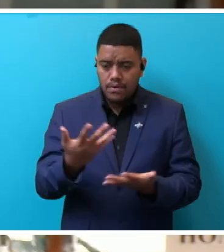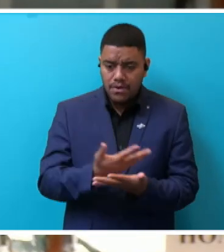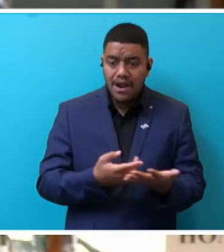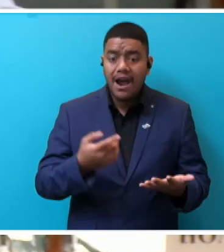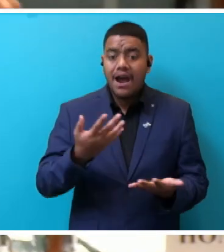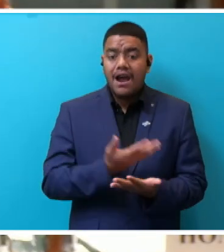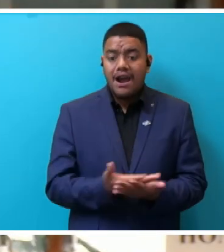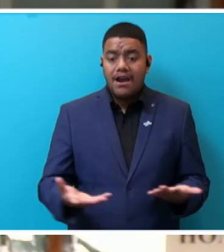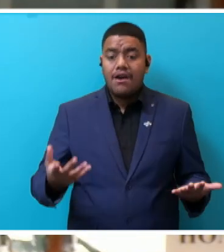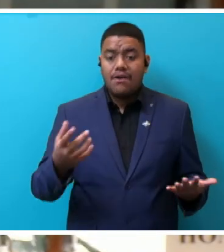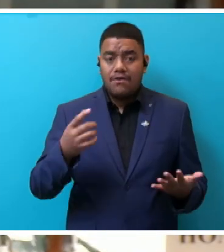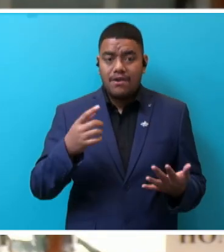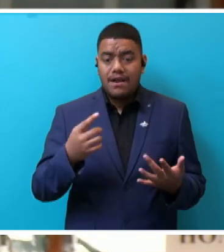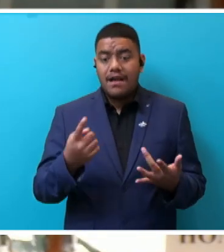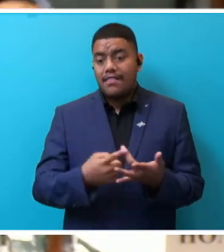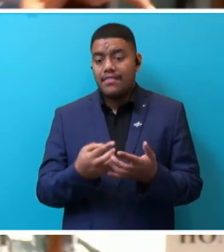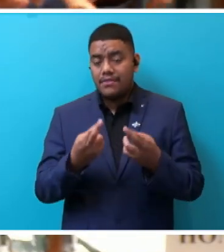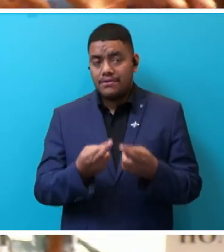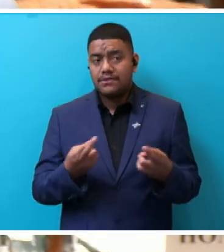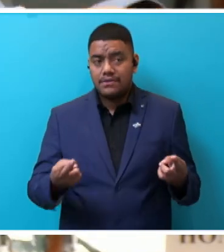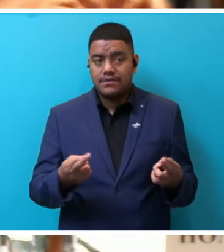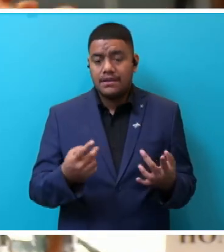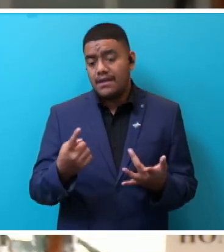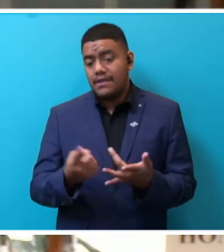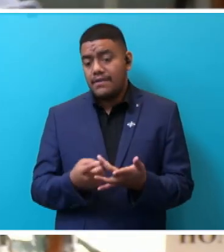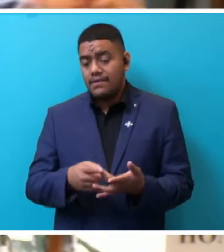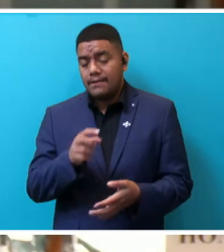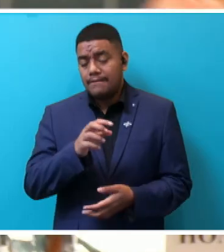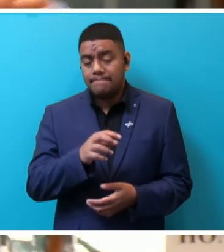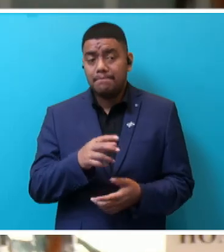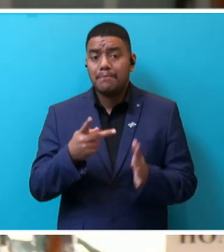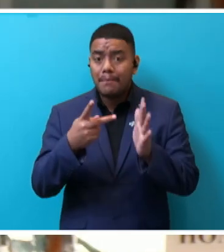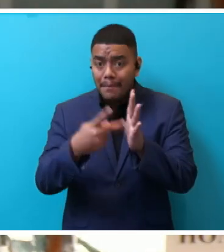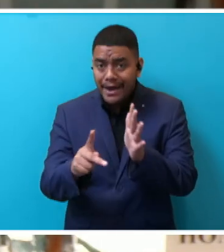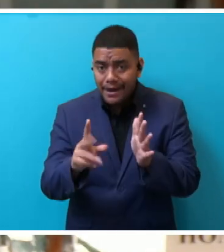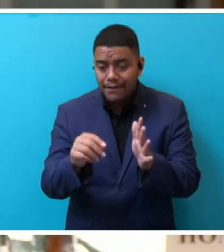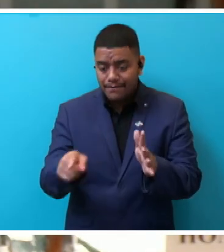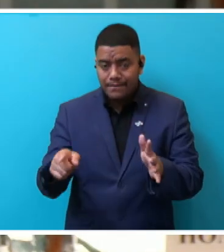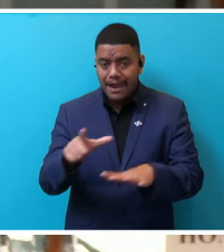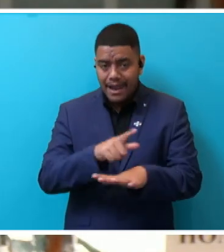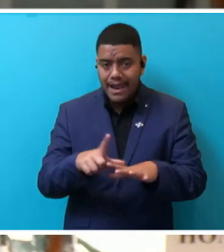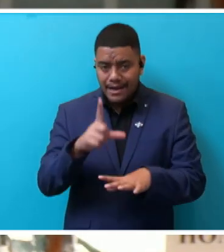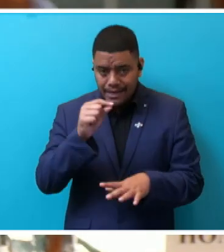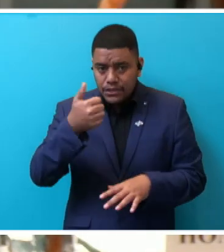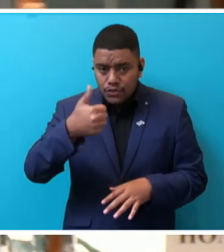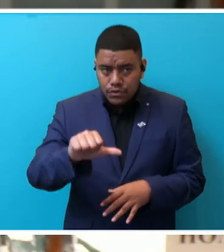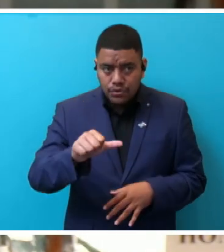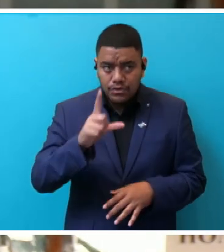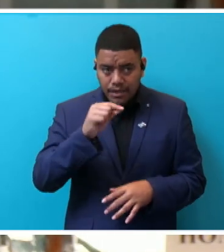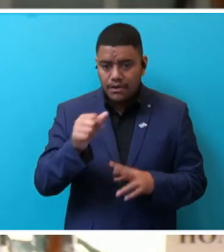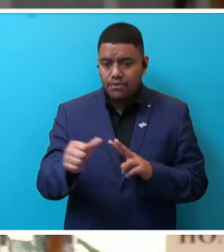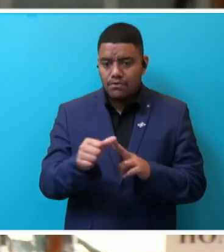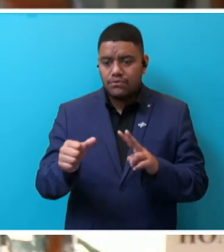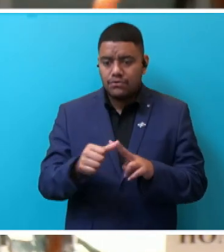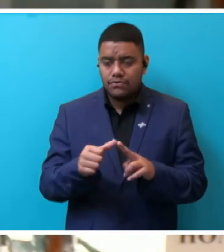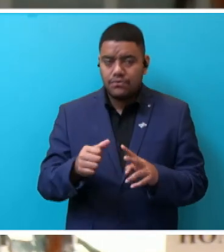to, how other resources can be used, how the other part of the land can be utilized, that can be also taught, Madam